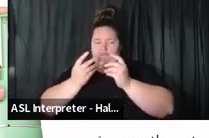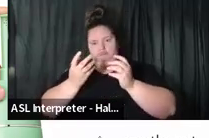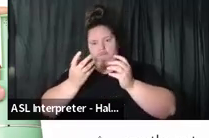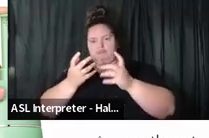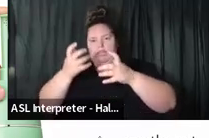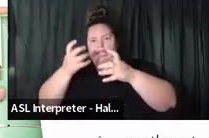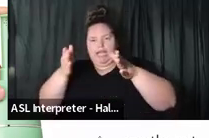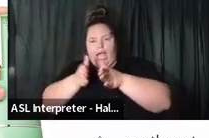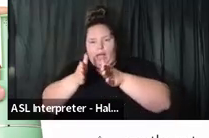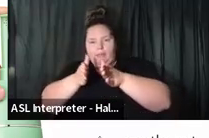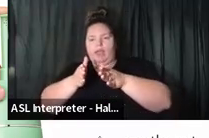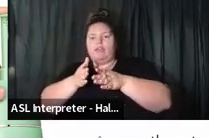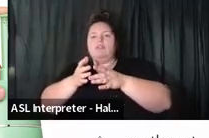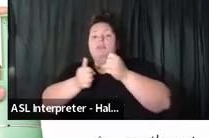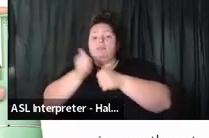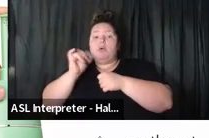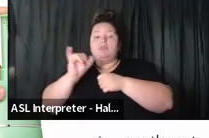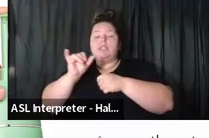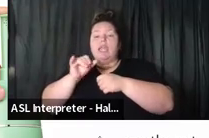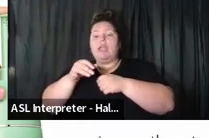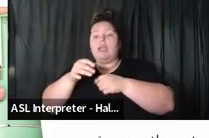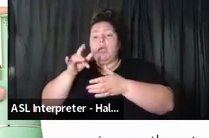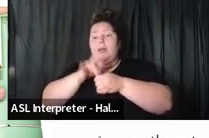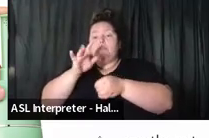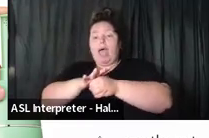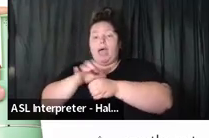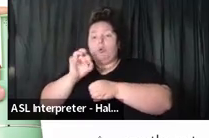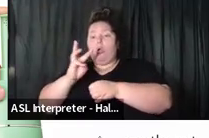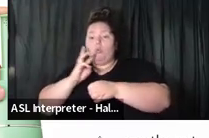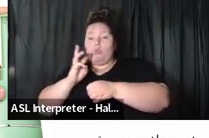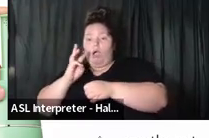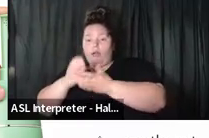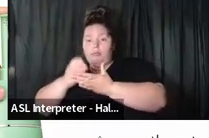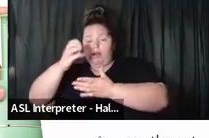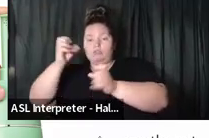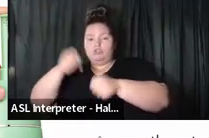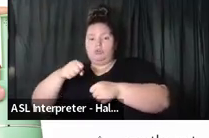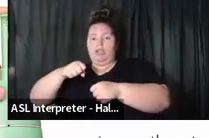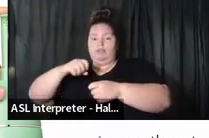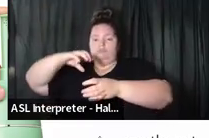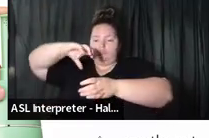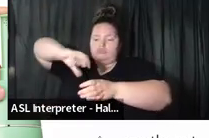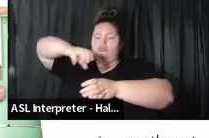bottles like pop bottle or water bottle, you can screw it on the top there and use that. And